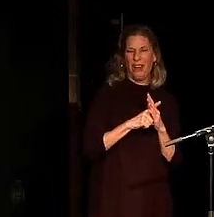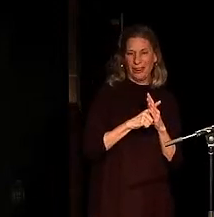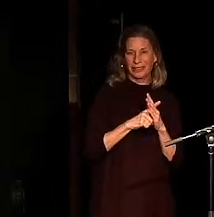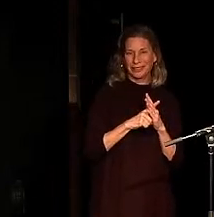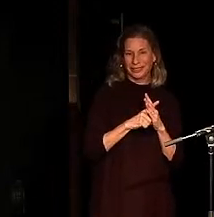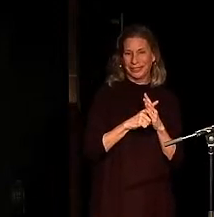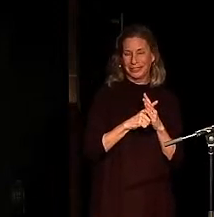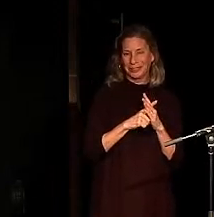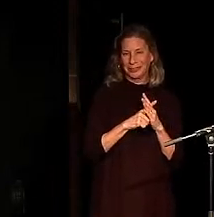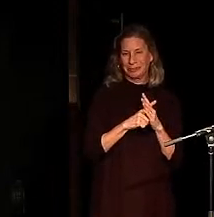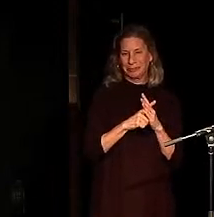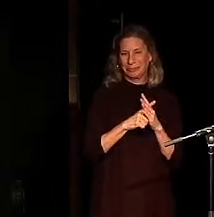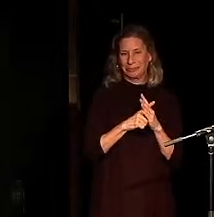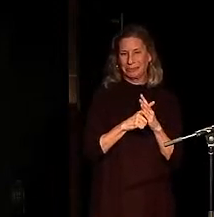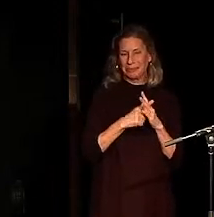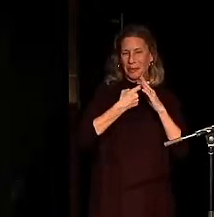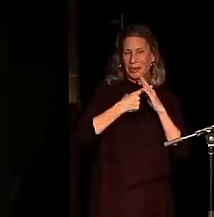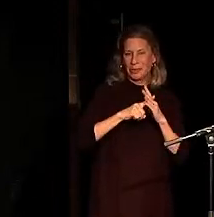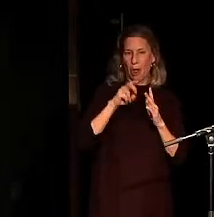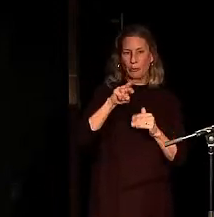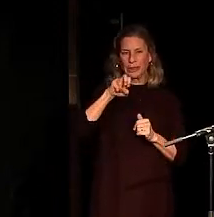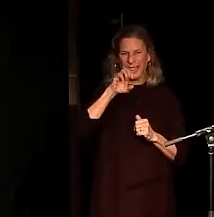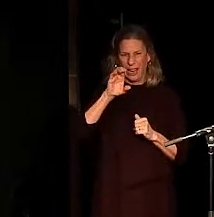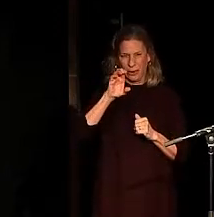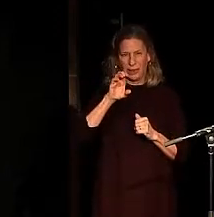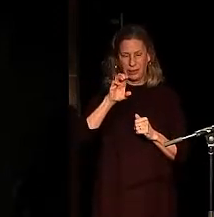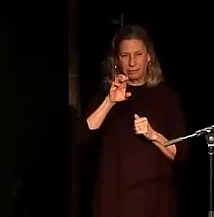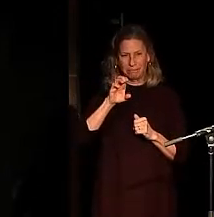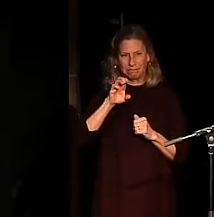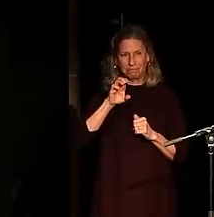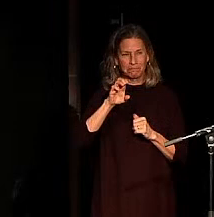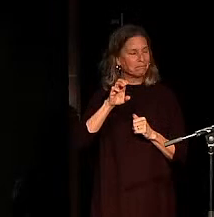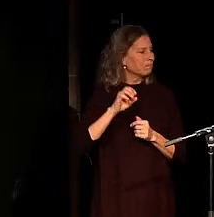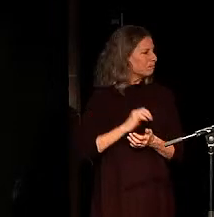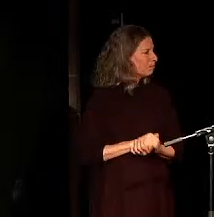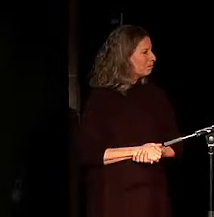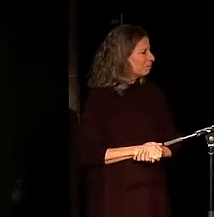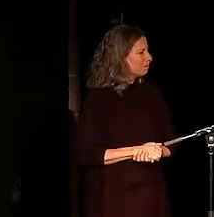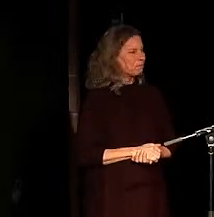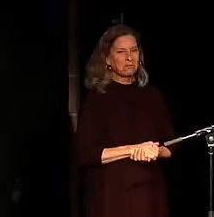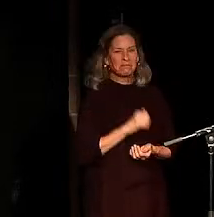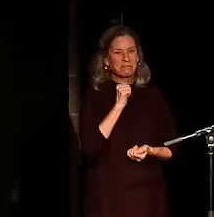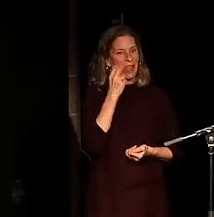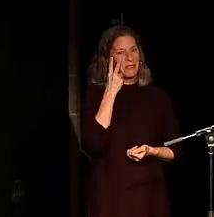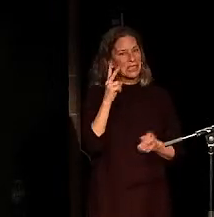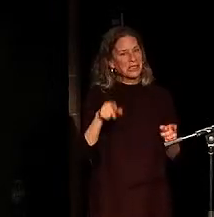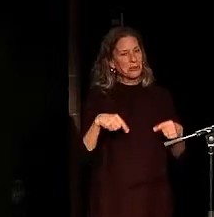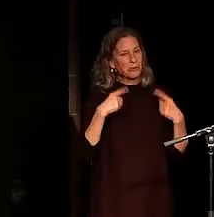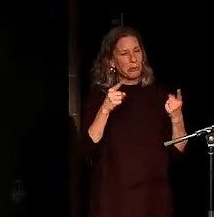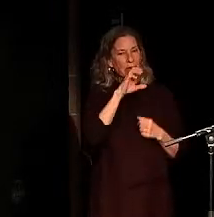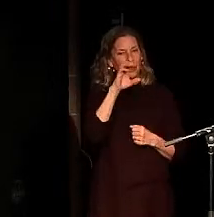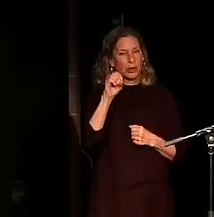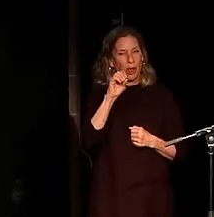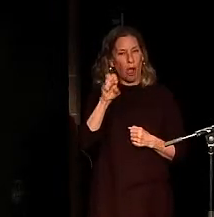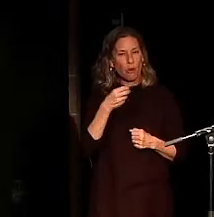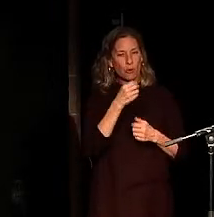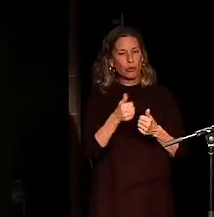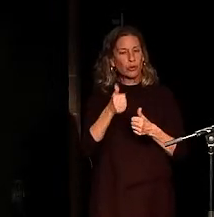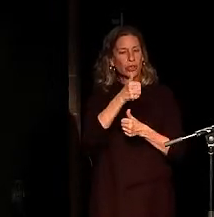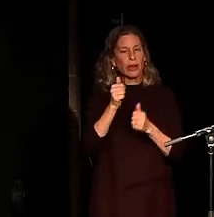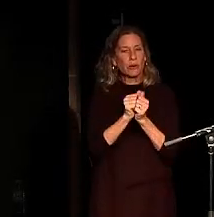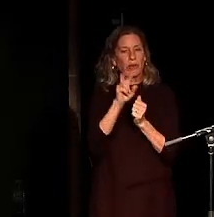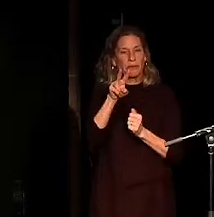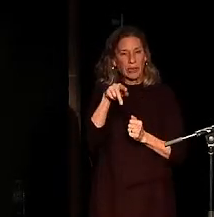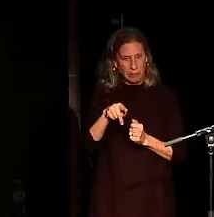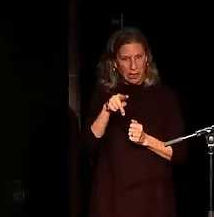to, let's start with Eric, because I haven't seen Eric in a while. Eric, you co-chair, along with our VP